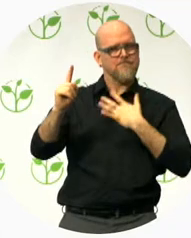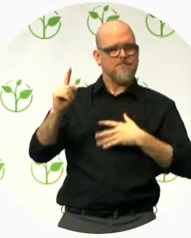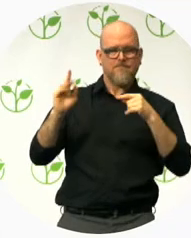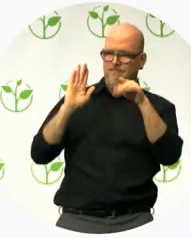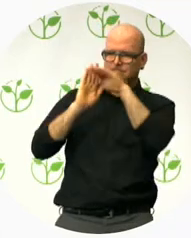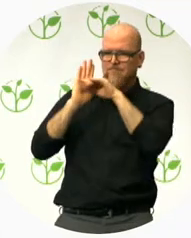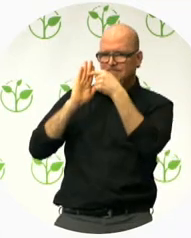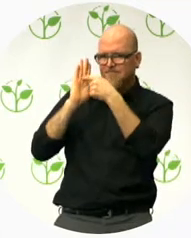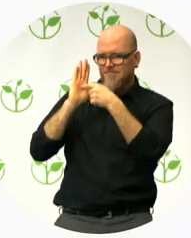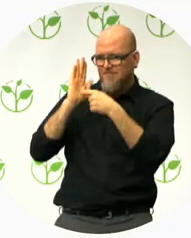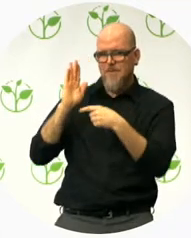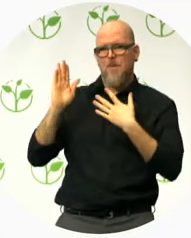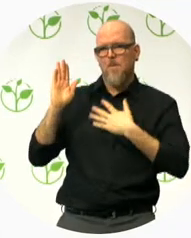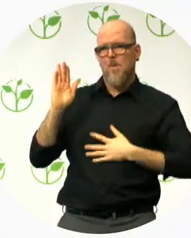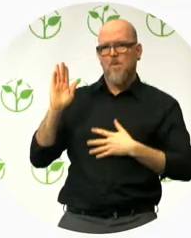year 2030,